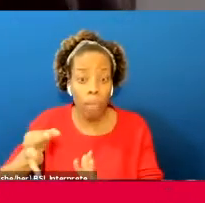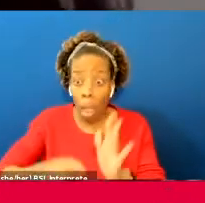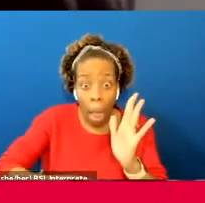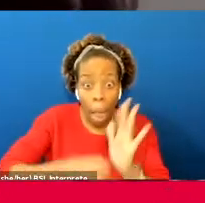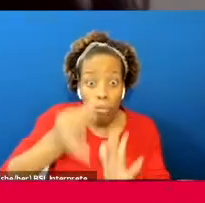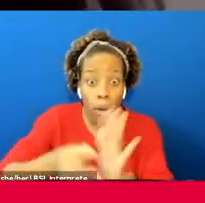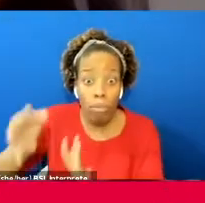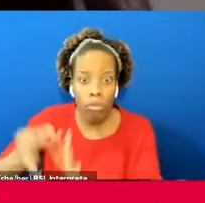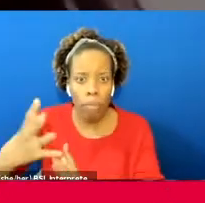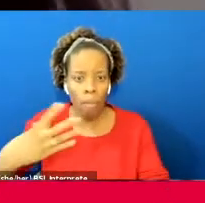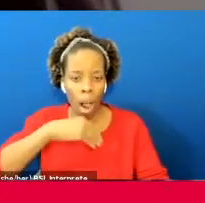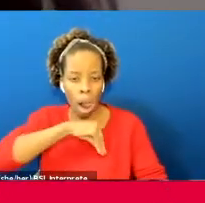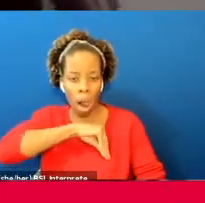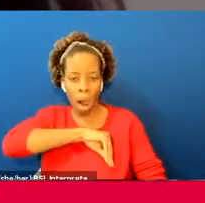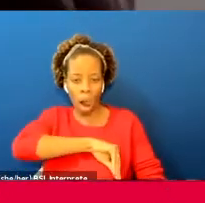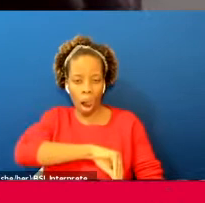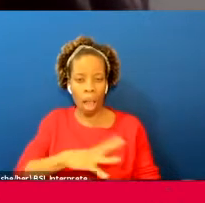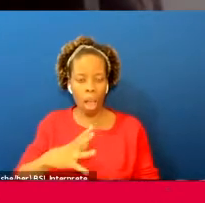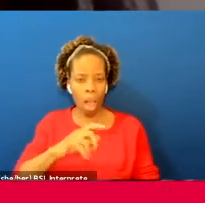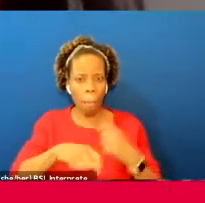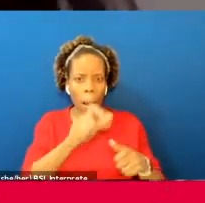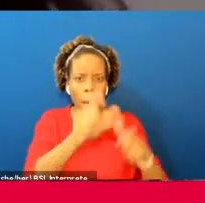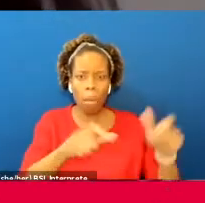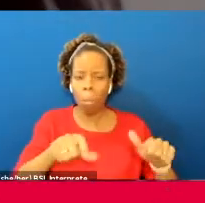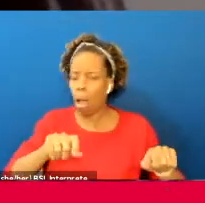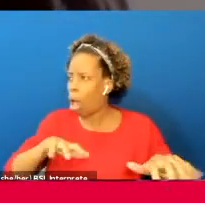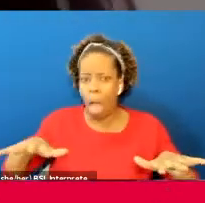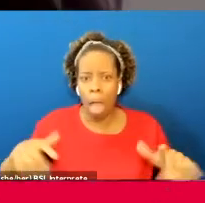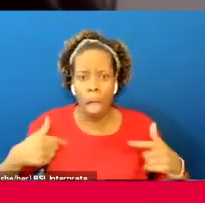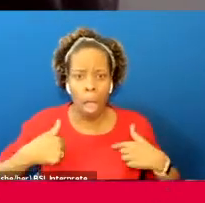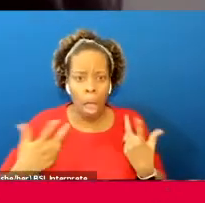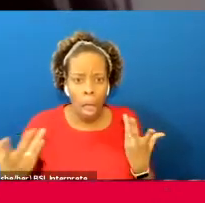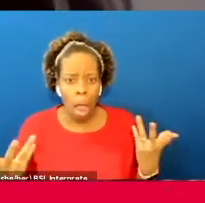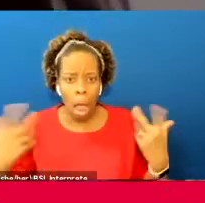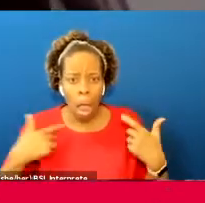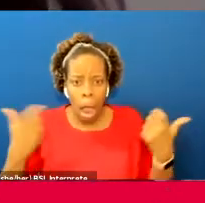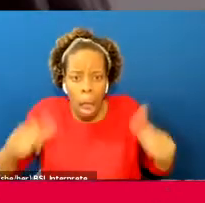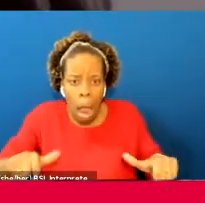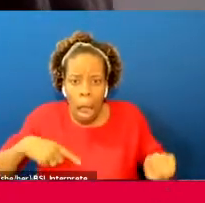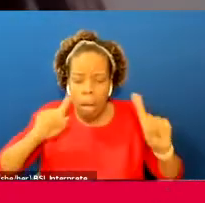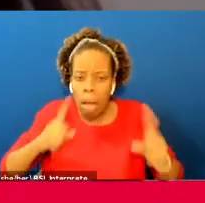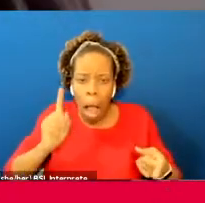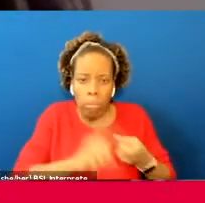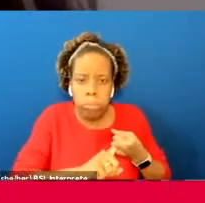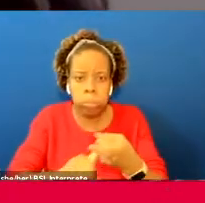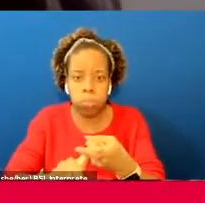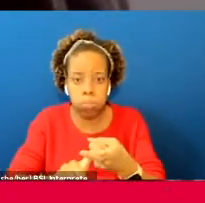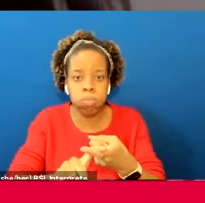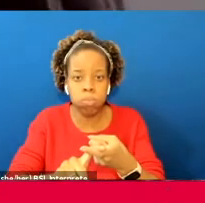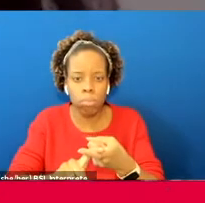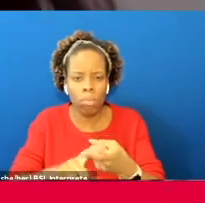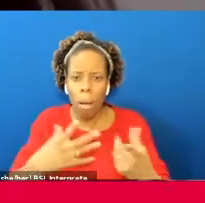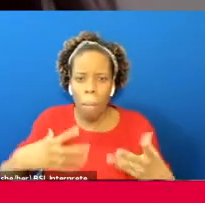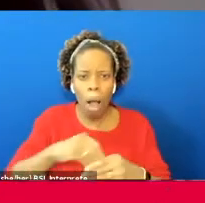people. Poverty in this country, displacement, gentrification, they are no mistakes. They're not just part of the natural order. They